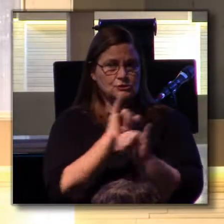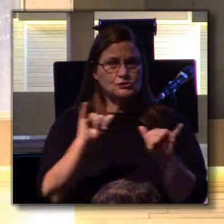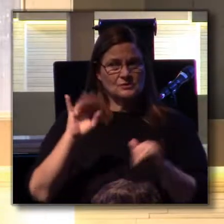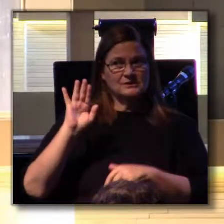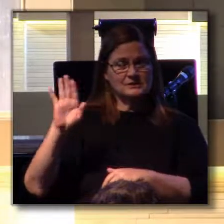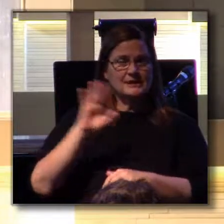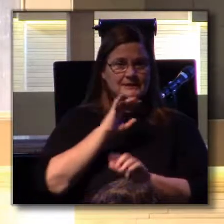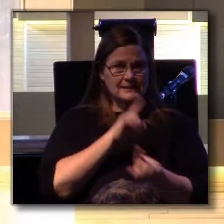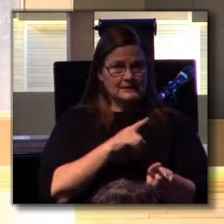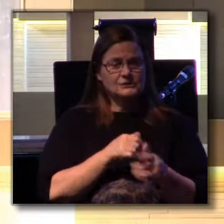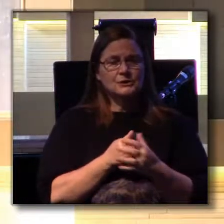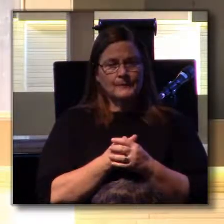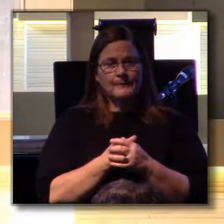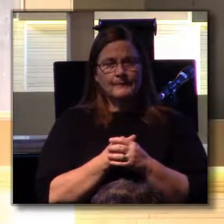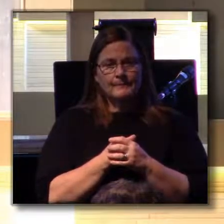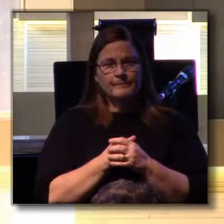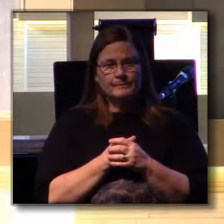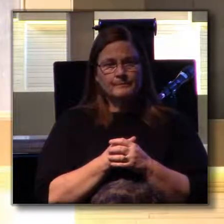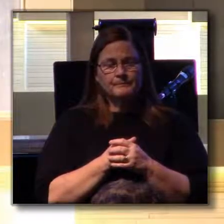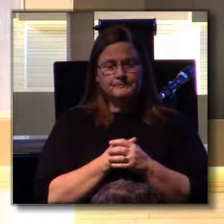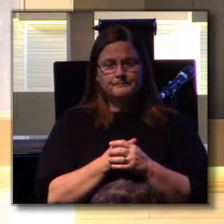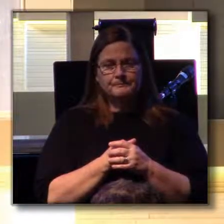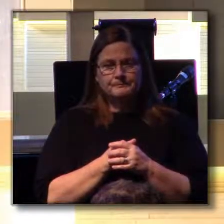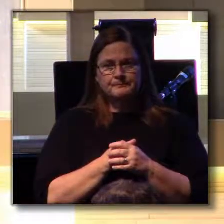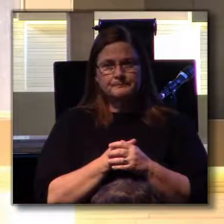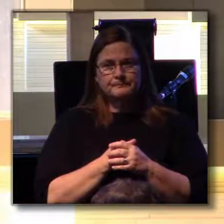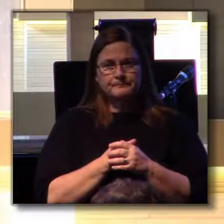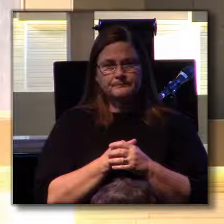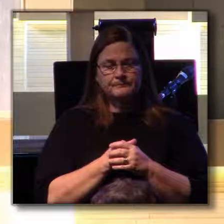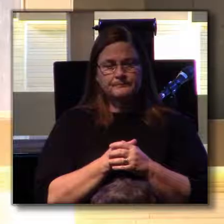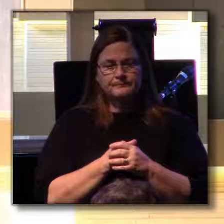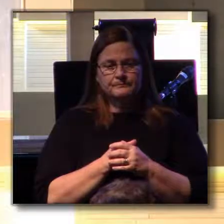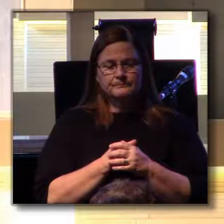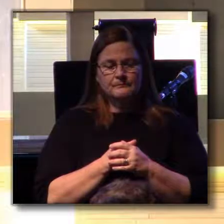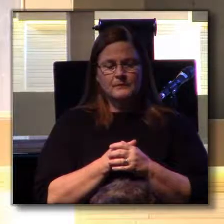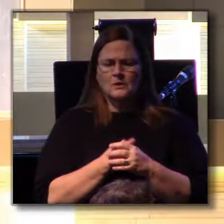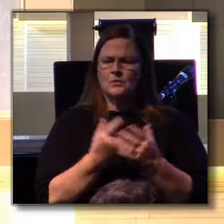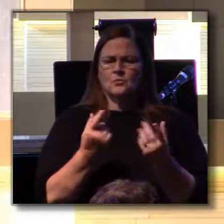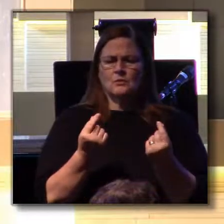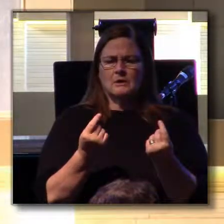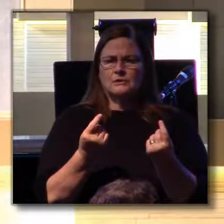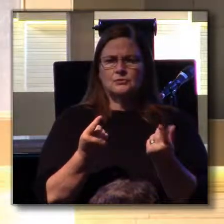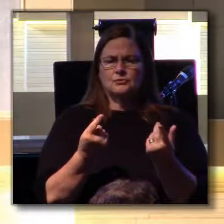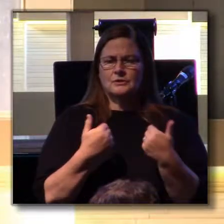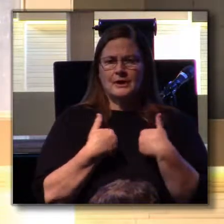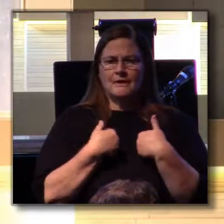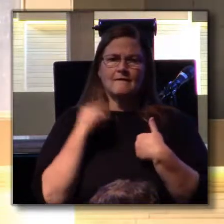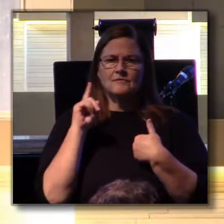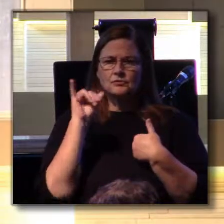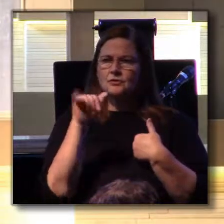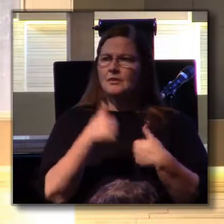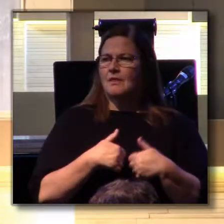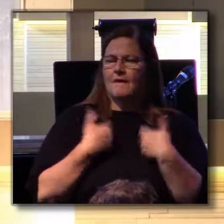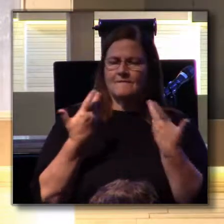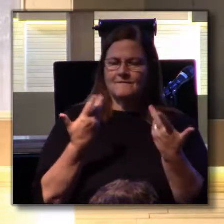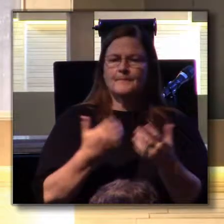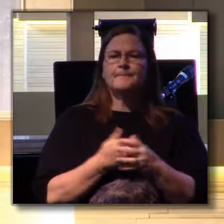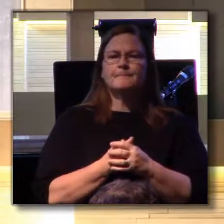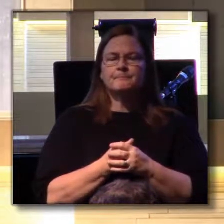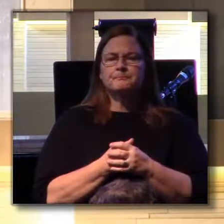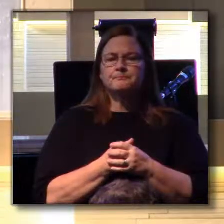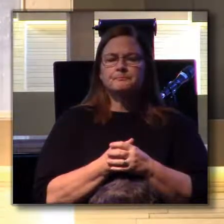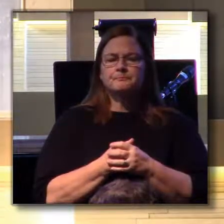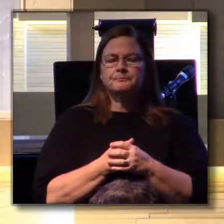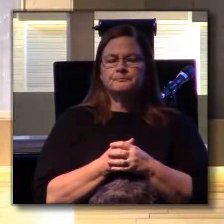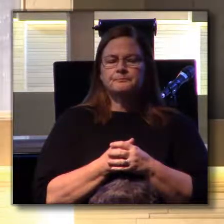question of questions. What shall I do to inherit eternal life? And so, as we look through our text this